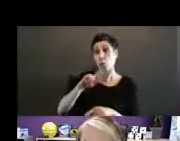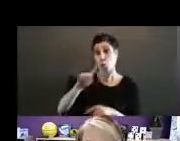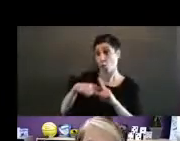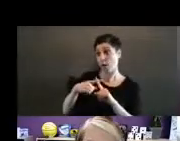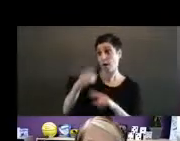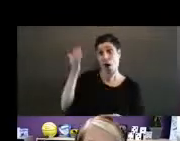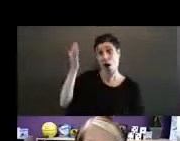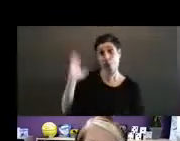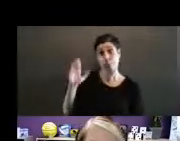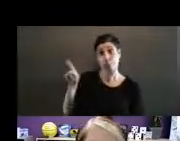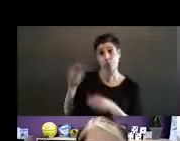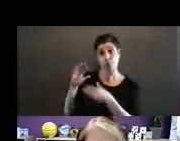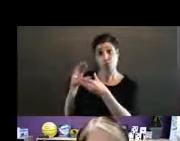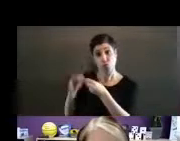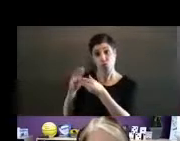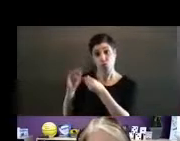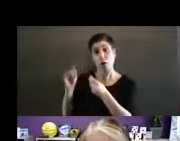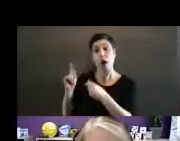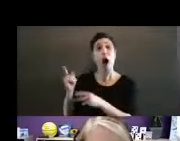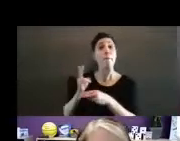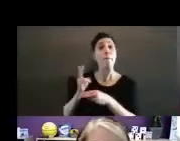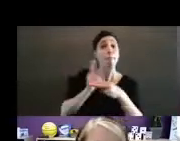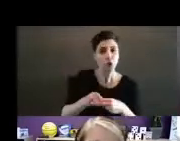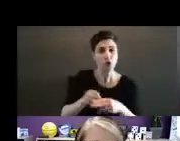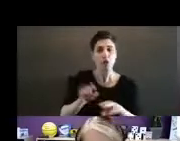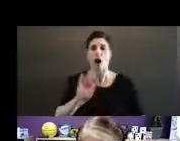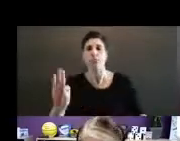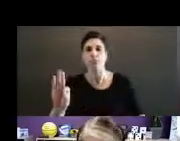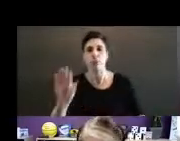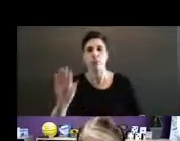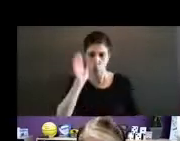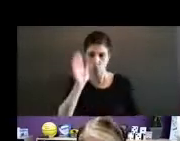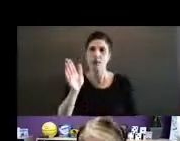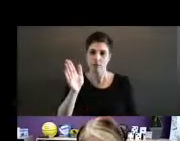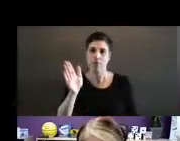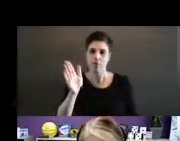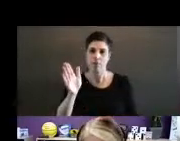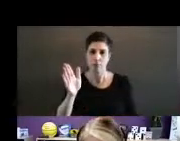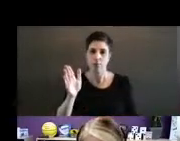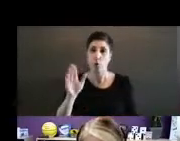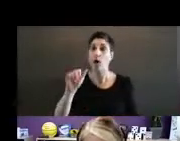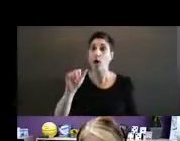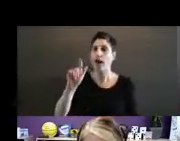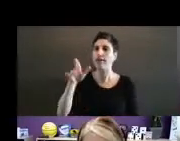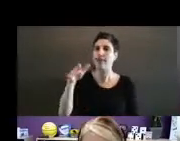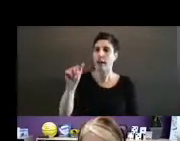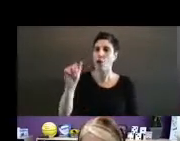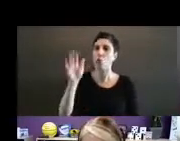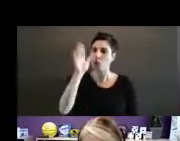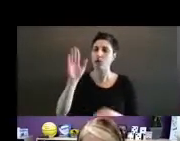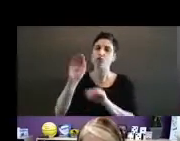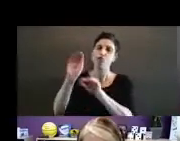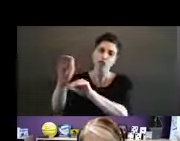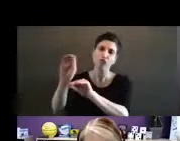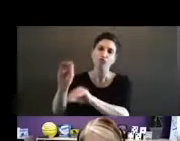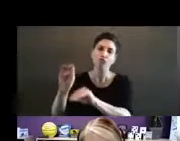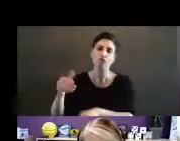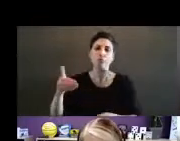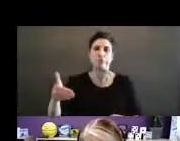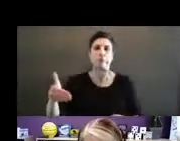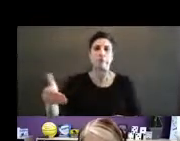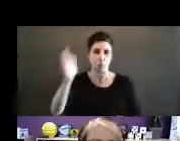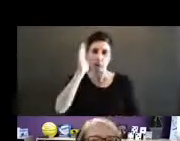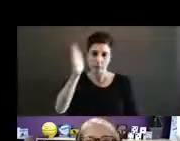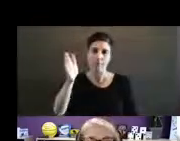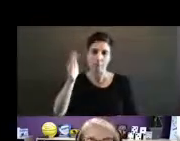tell us about their work. Okay, so thanks for that, Alethea. And she'll keep putting those links because, of